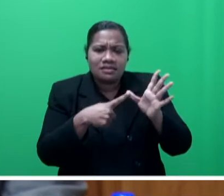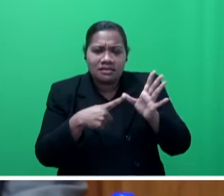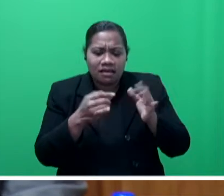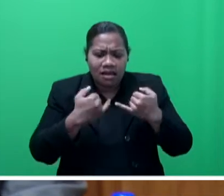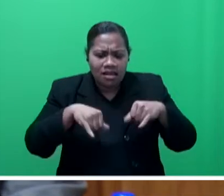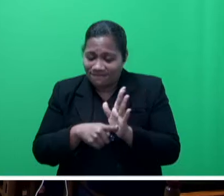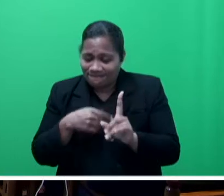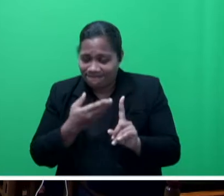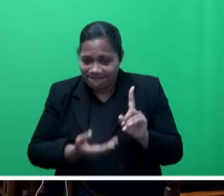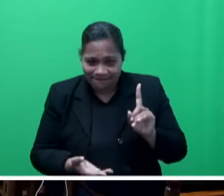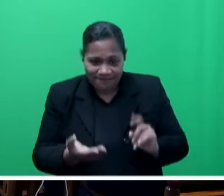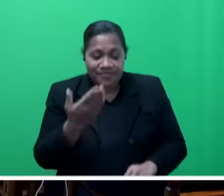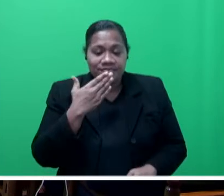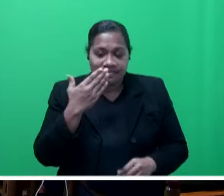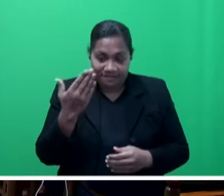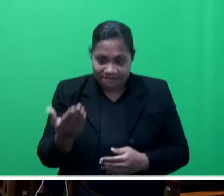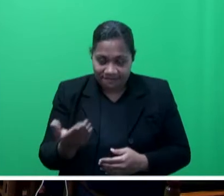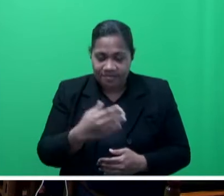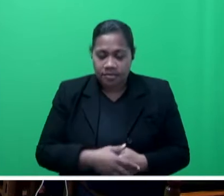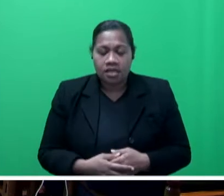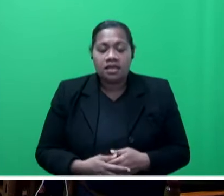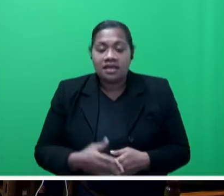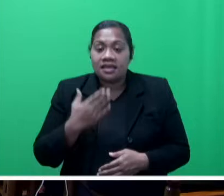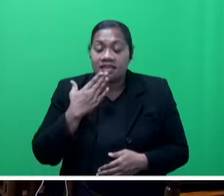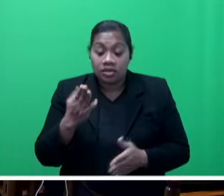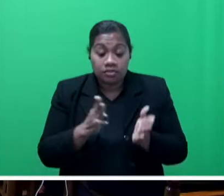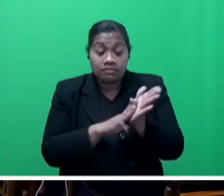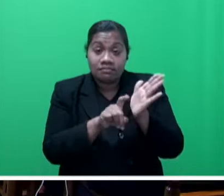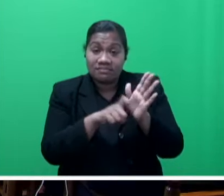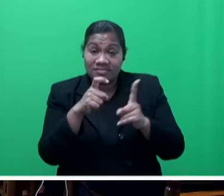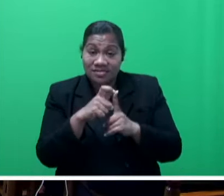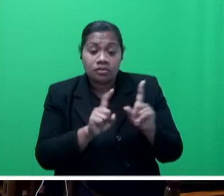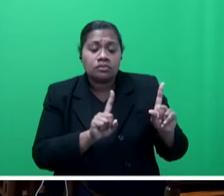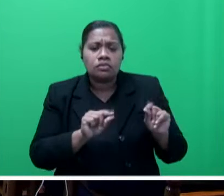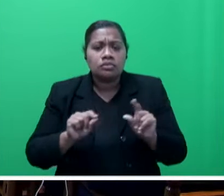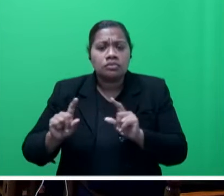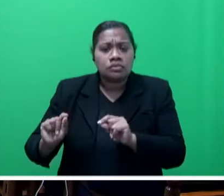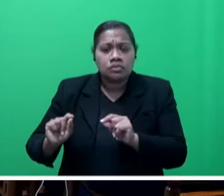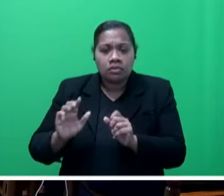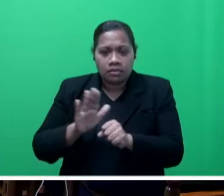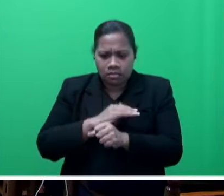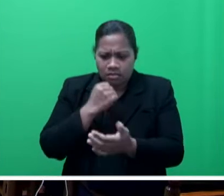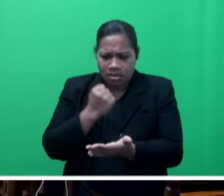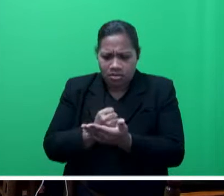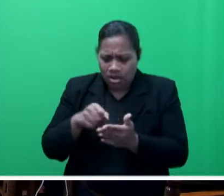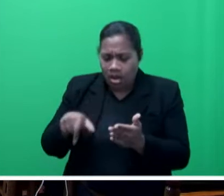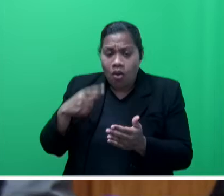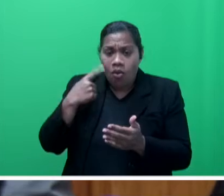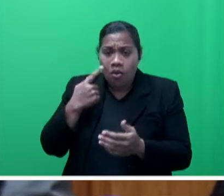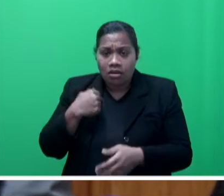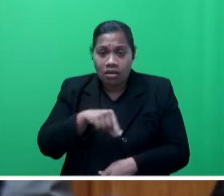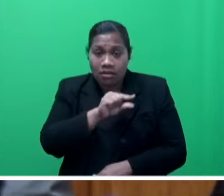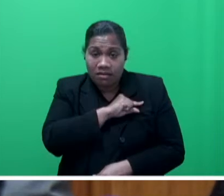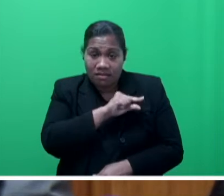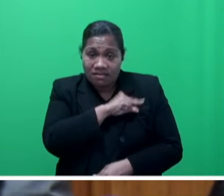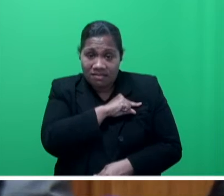affected communities. There are a number of things that the MRD does in order to make sure that the quality of the water and the capacity of the